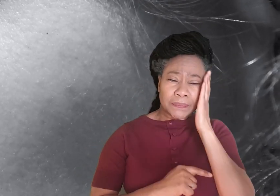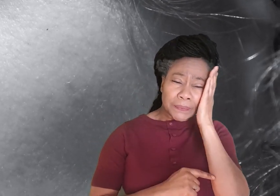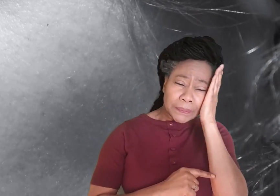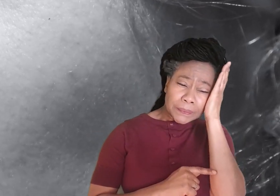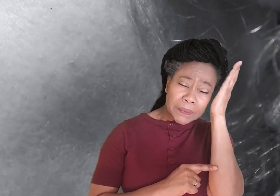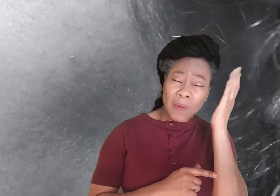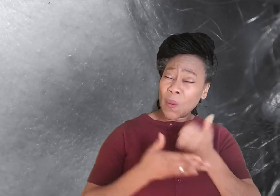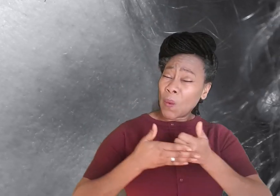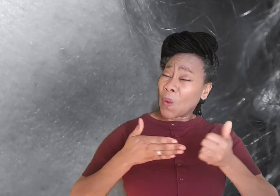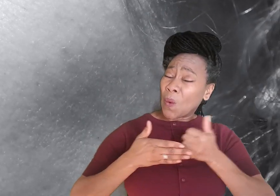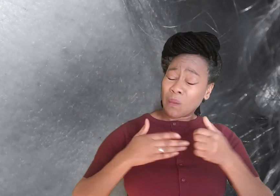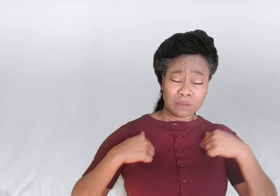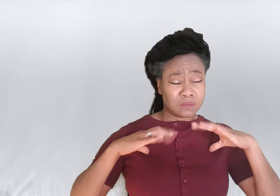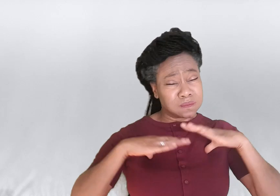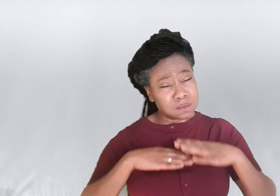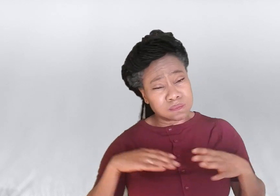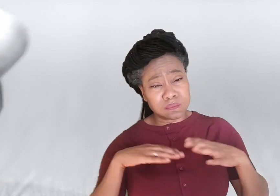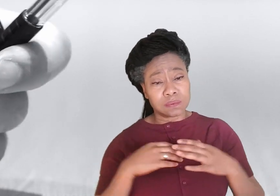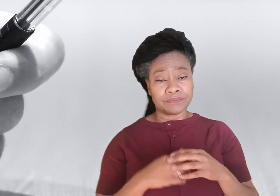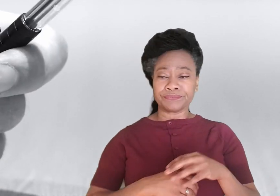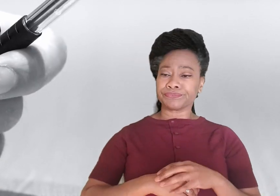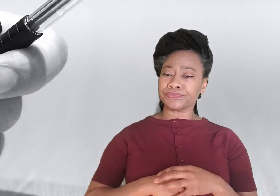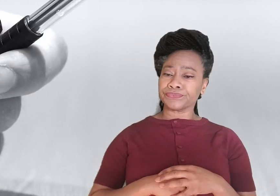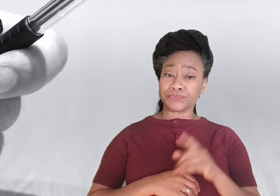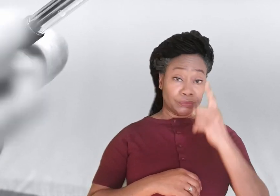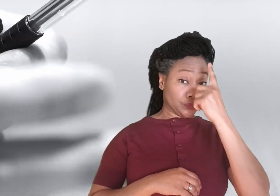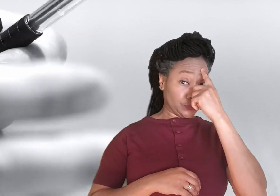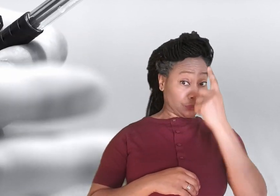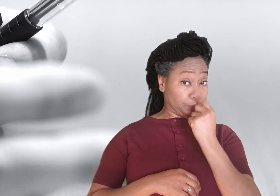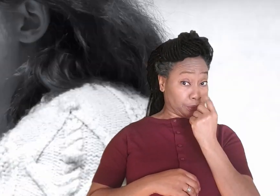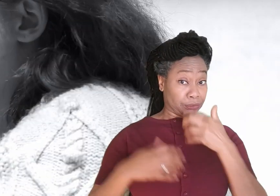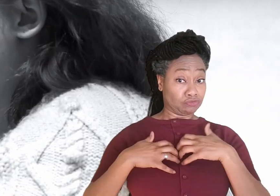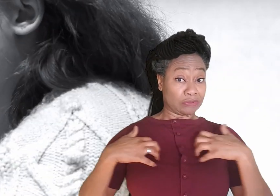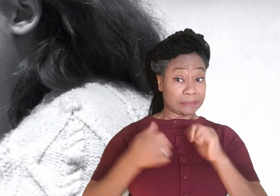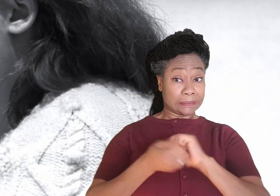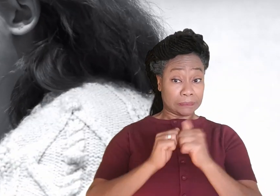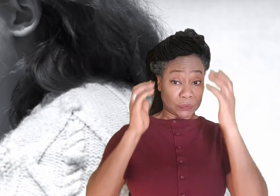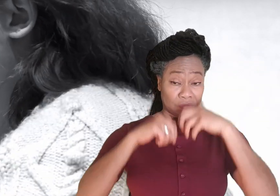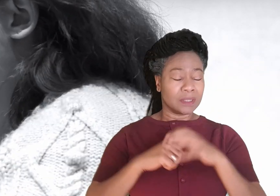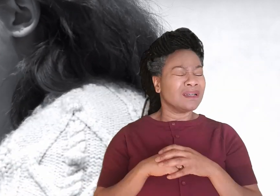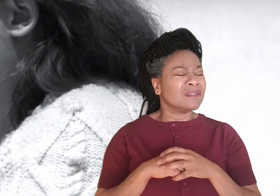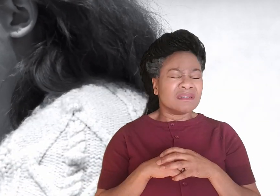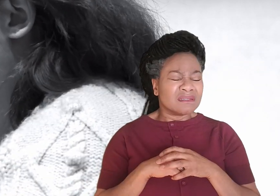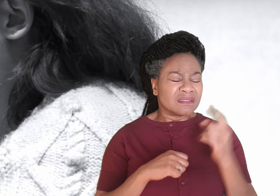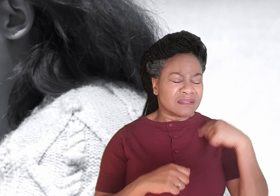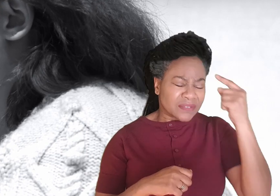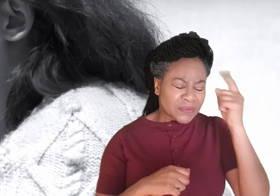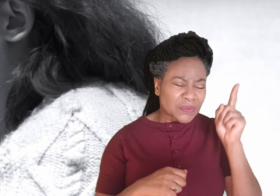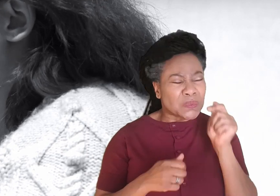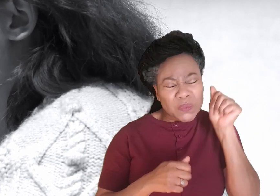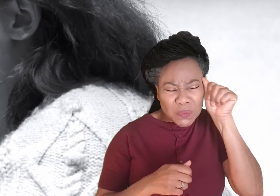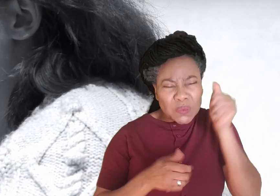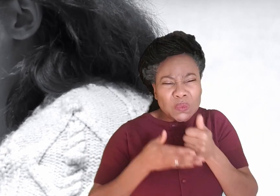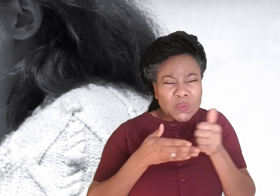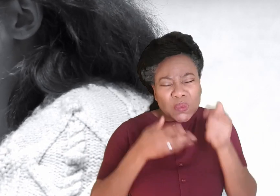so tired all the time. Do you think it could be stress? Are you worried about your exams? I don't think so, just the usual